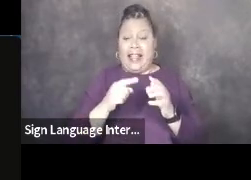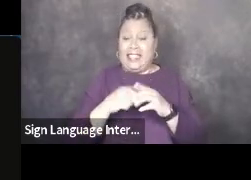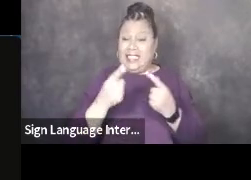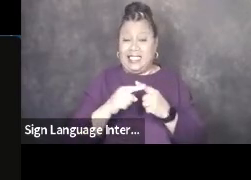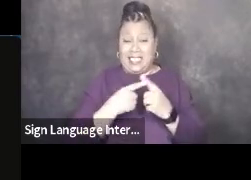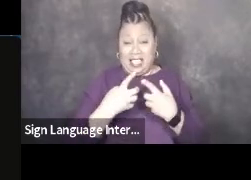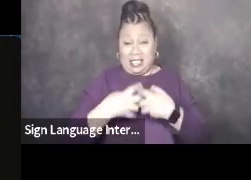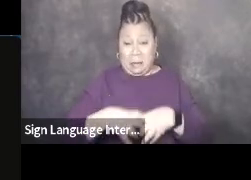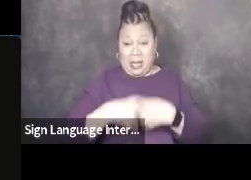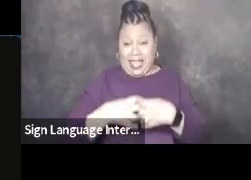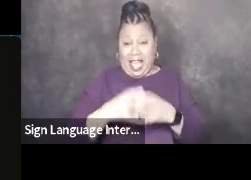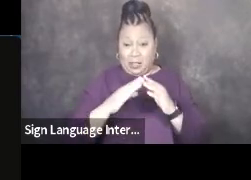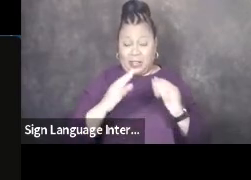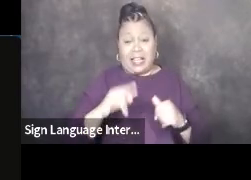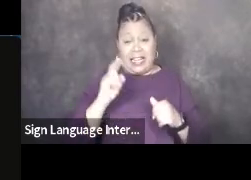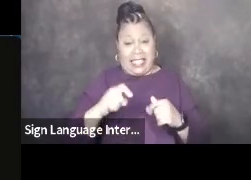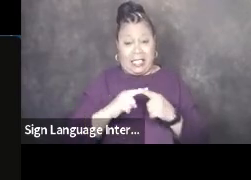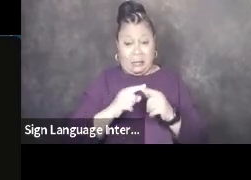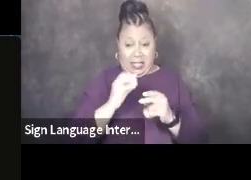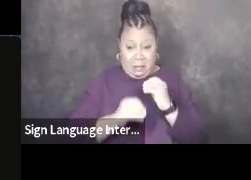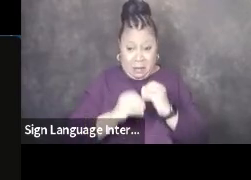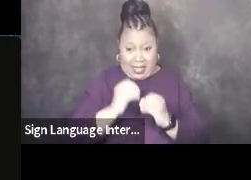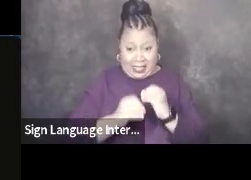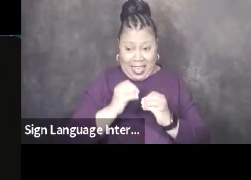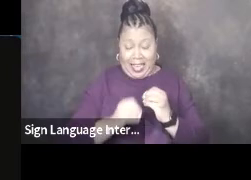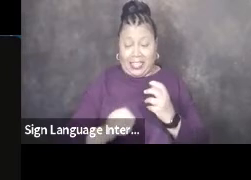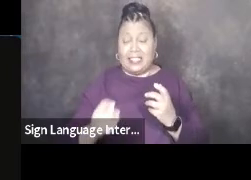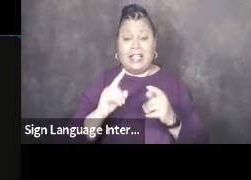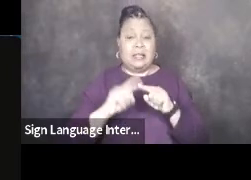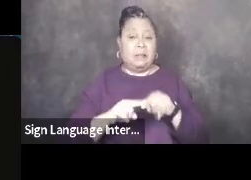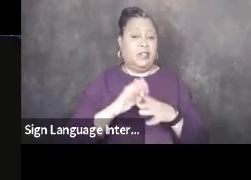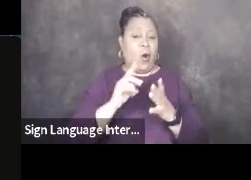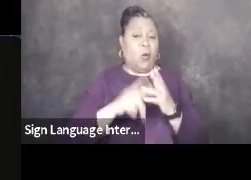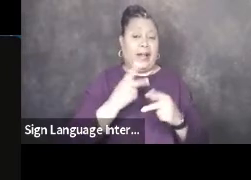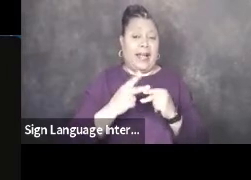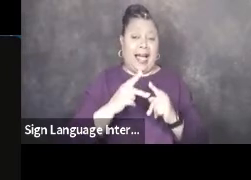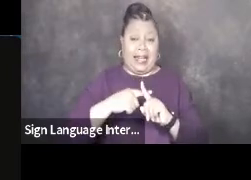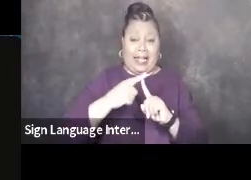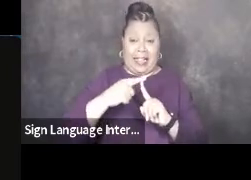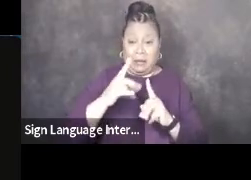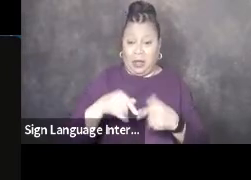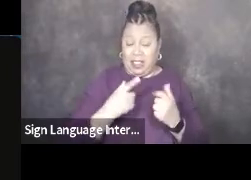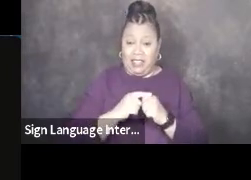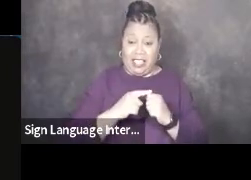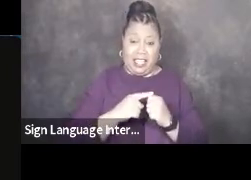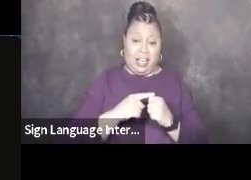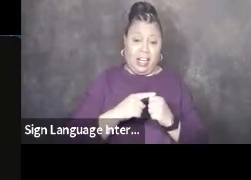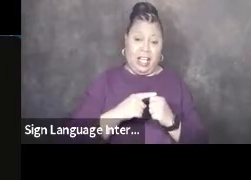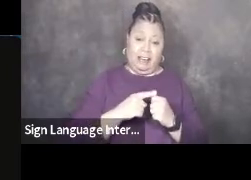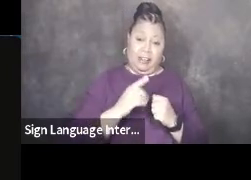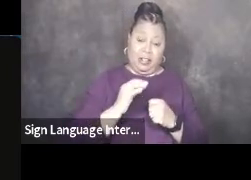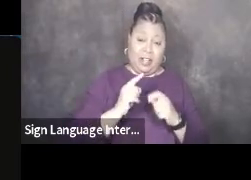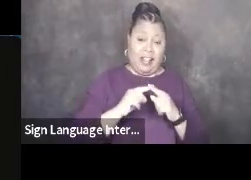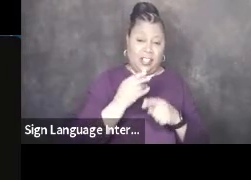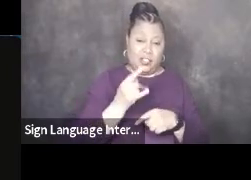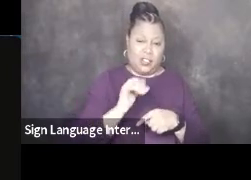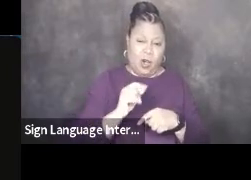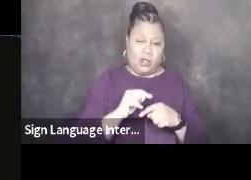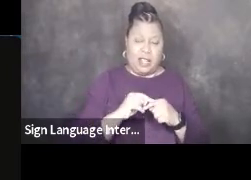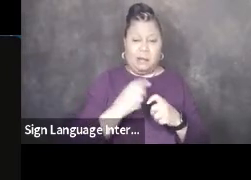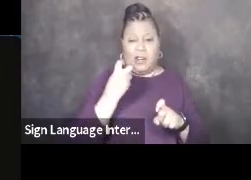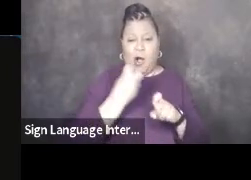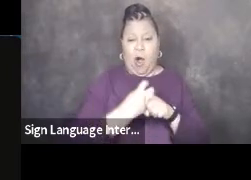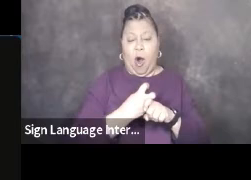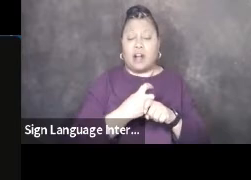a mechanical system, it does need to be maintained, depending on what kind of climate you live in. If you live in a salt climate, that can be harsh on a mechanical system,